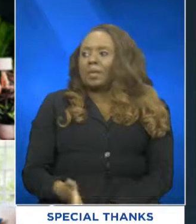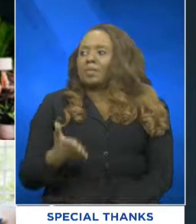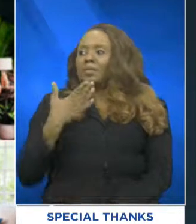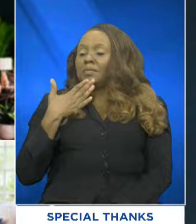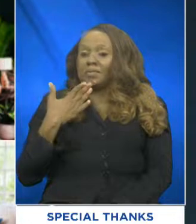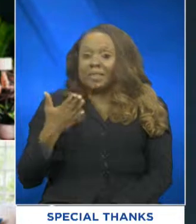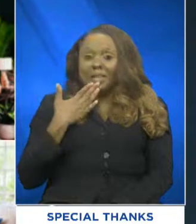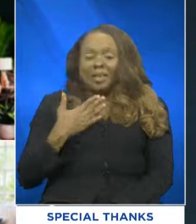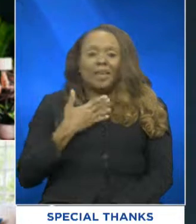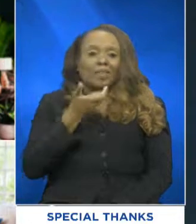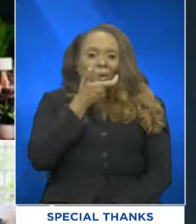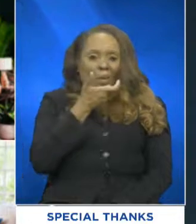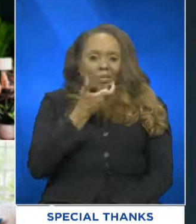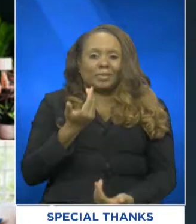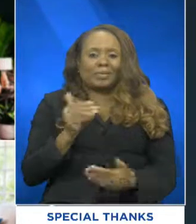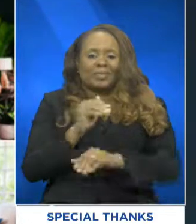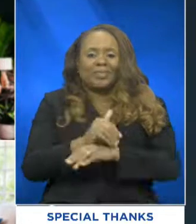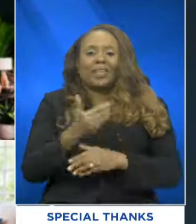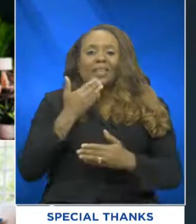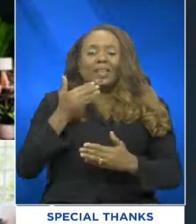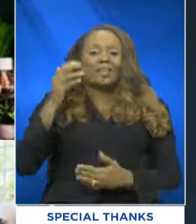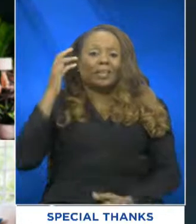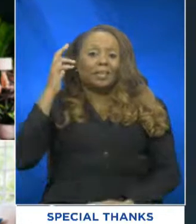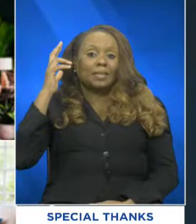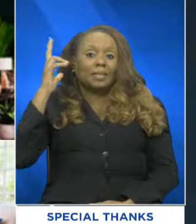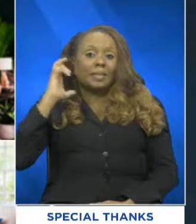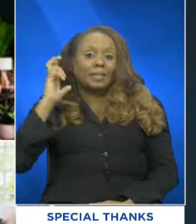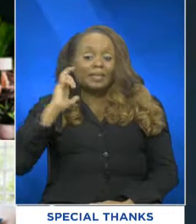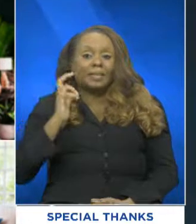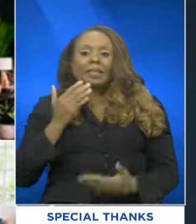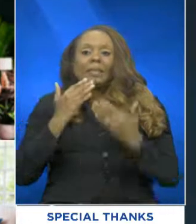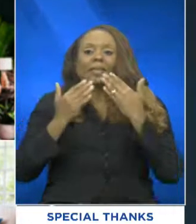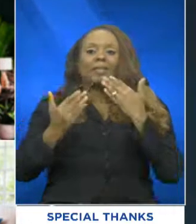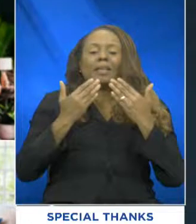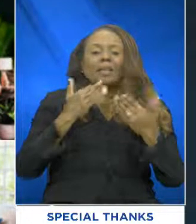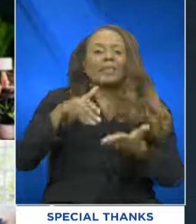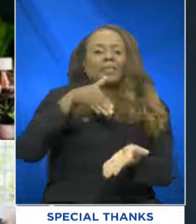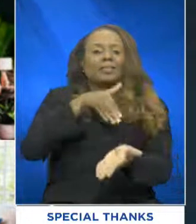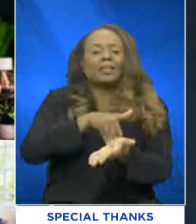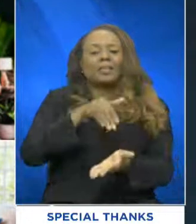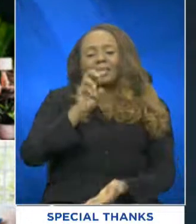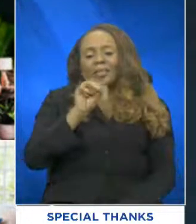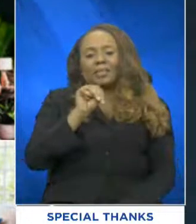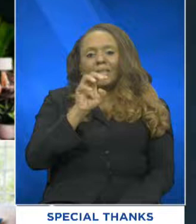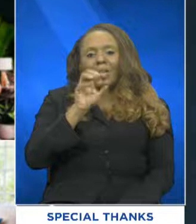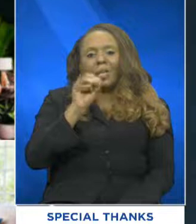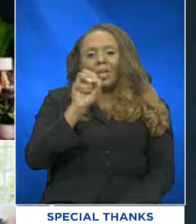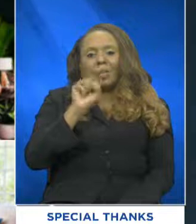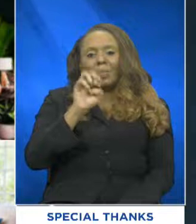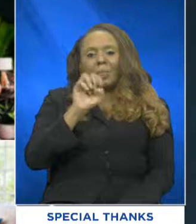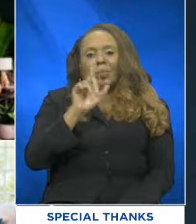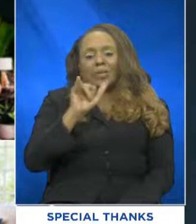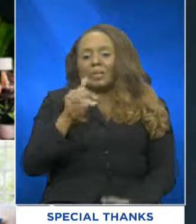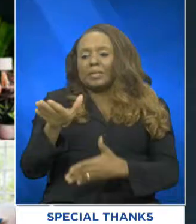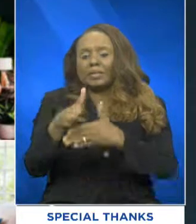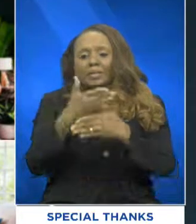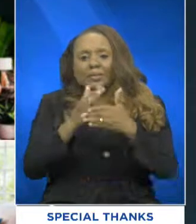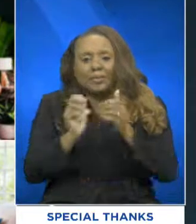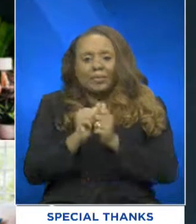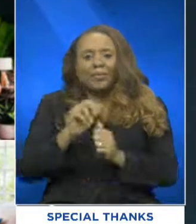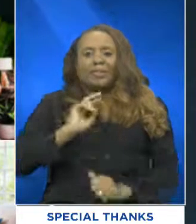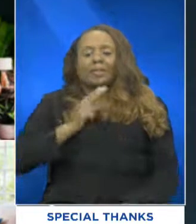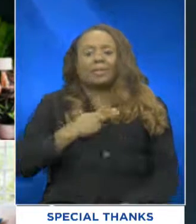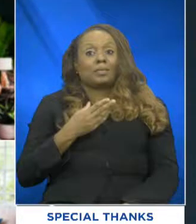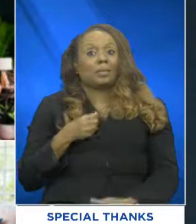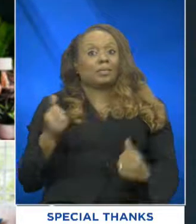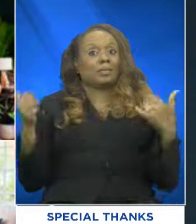for joining us this evening. Thank you very much to Dr. Mosley for taking the time, for sharing with us and